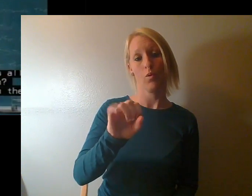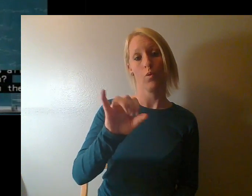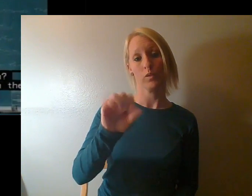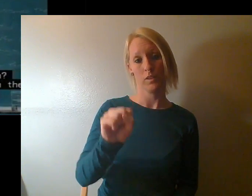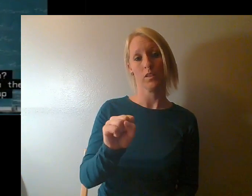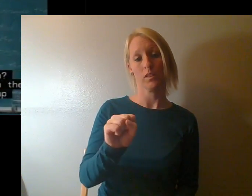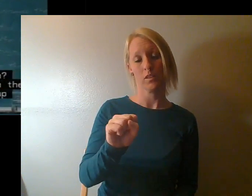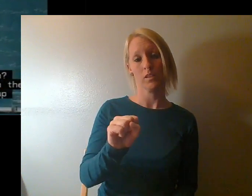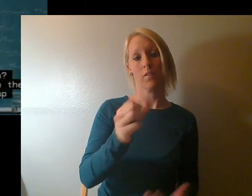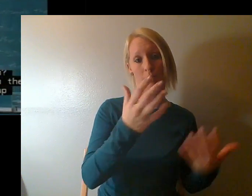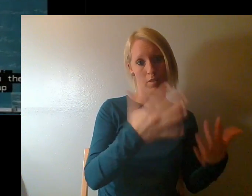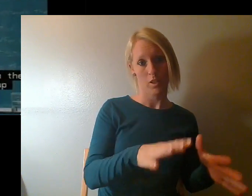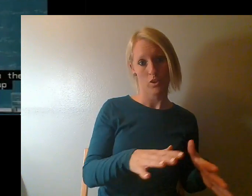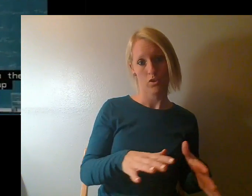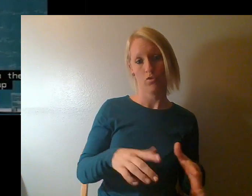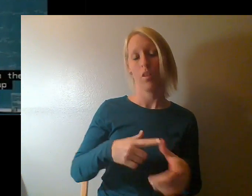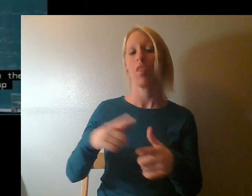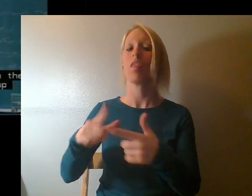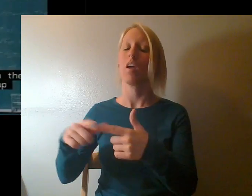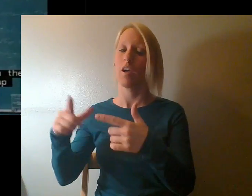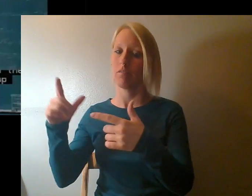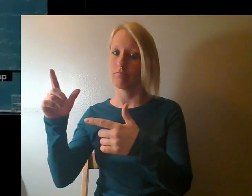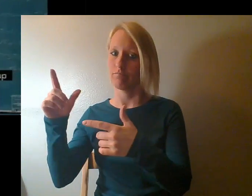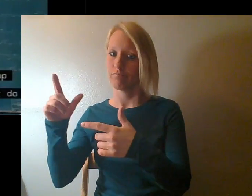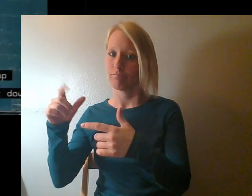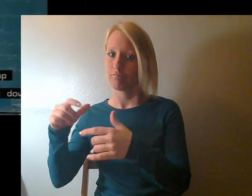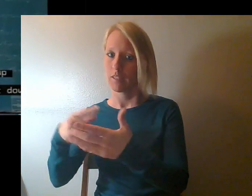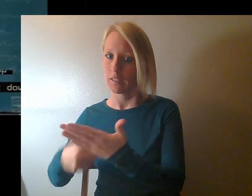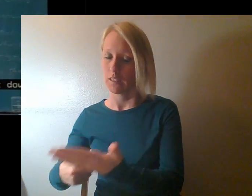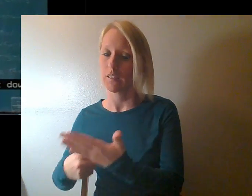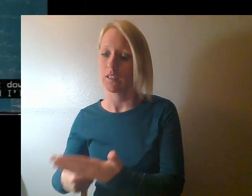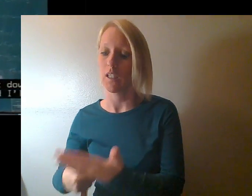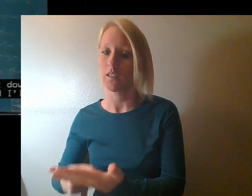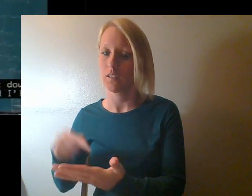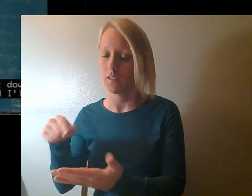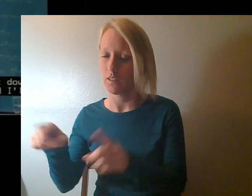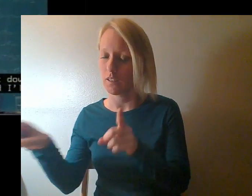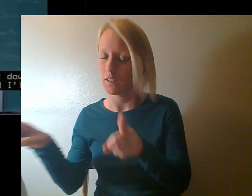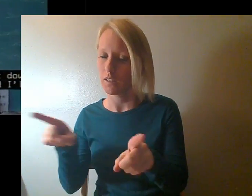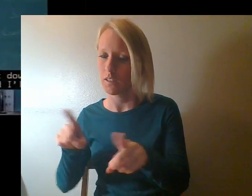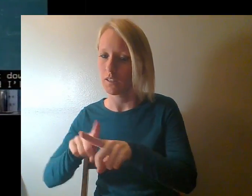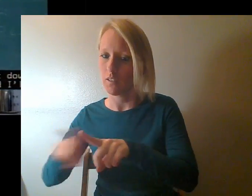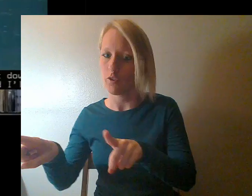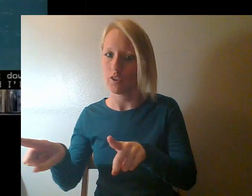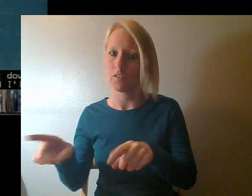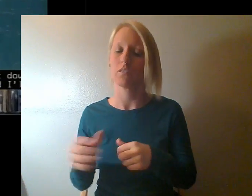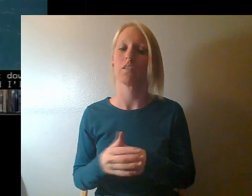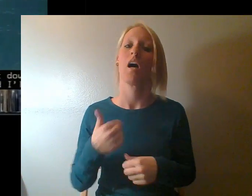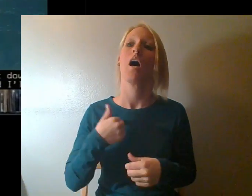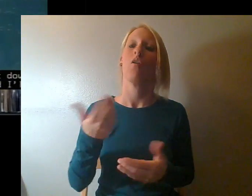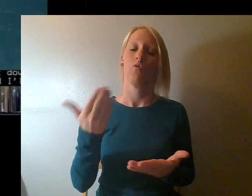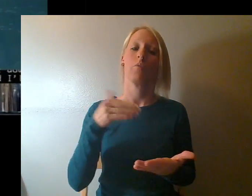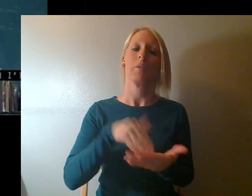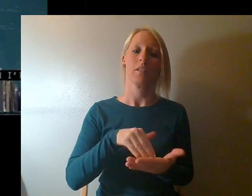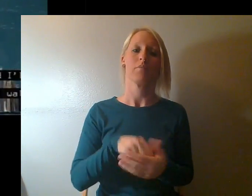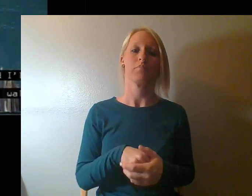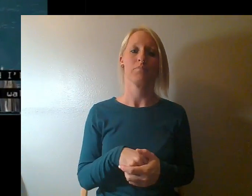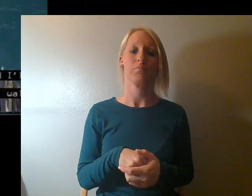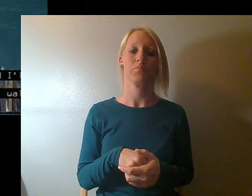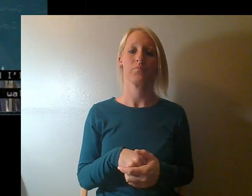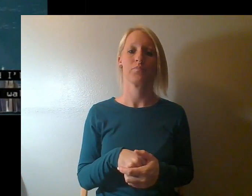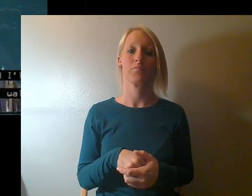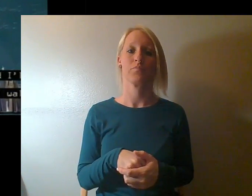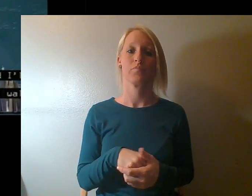the cell wall, this will come up again. But if you want to write it down now, feel free to do it, and I'll repeat. All right? The difference between